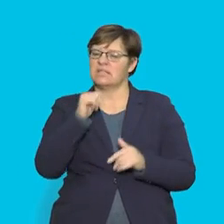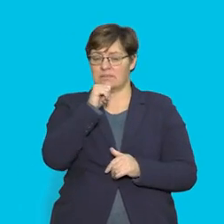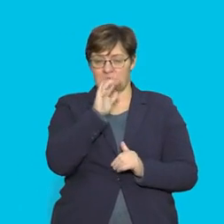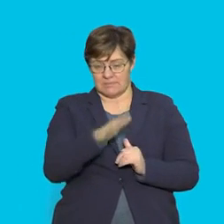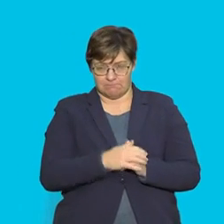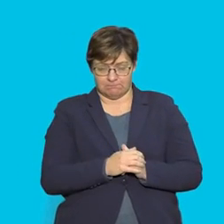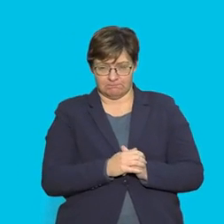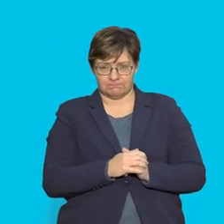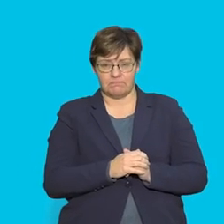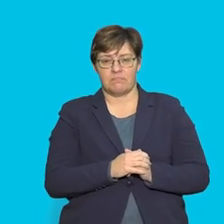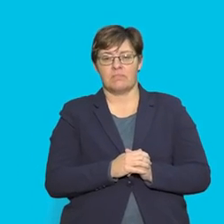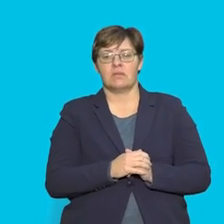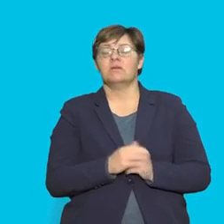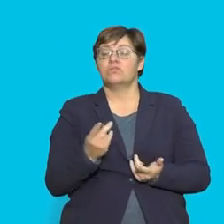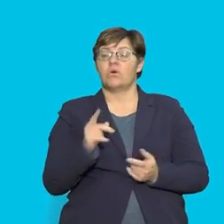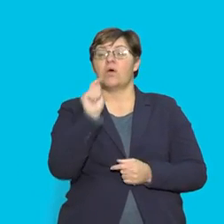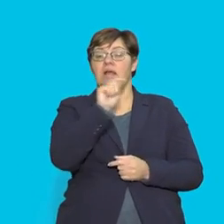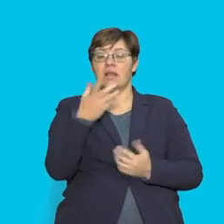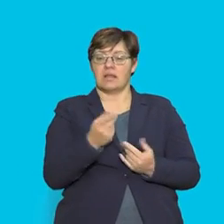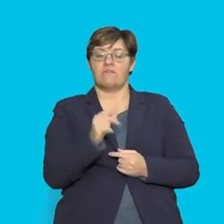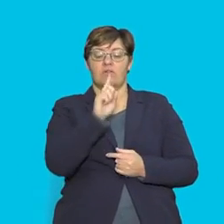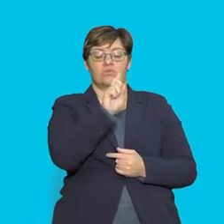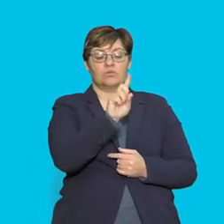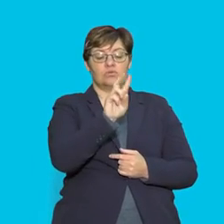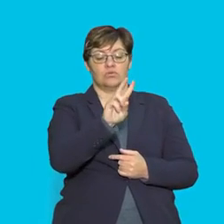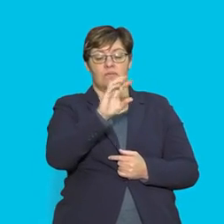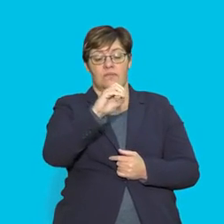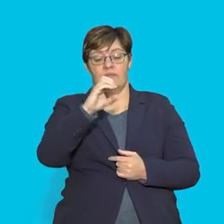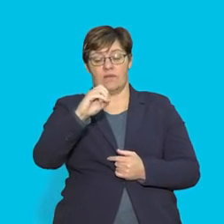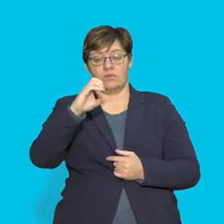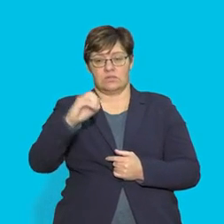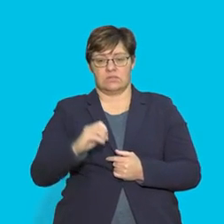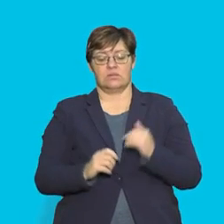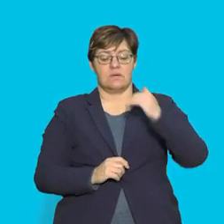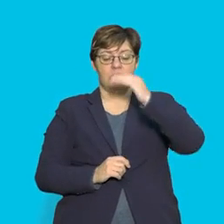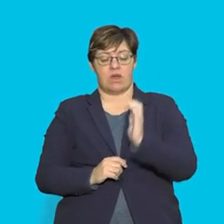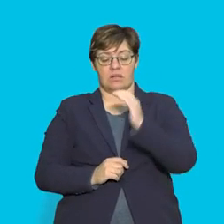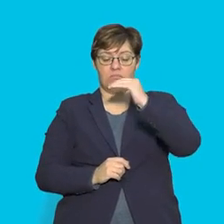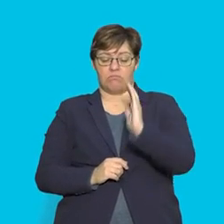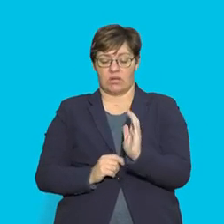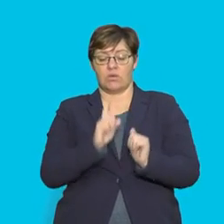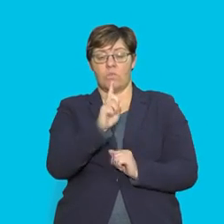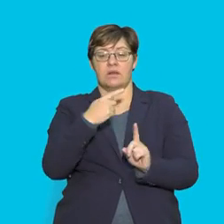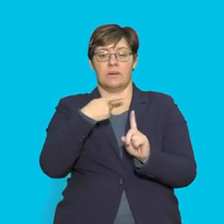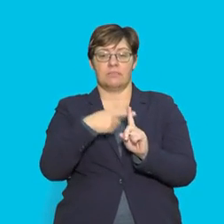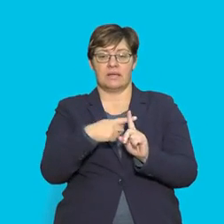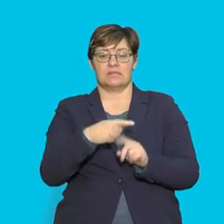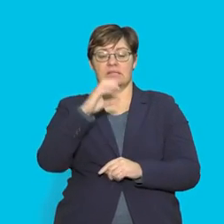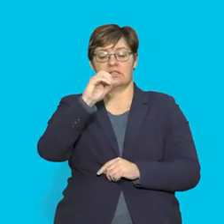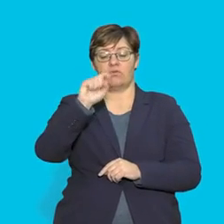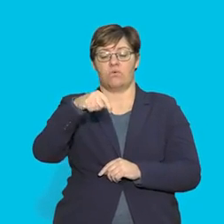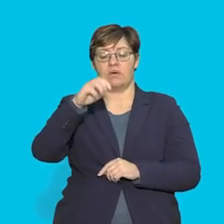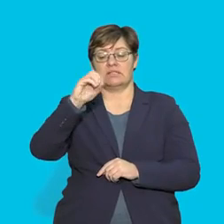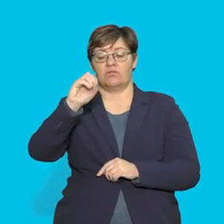means one and the same thing. Now, on my calculator, this will be 12,000. Open those brackets.